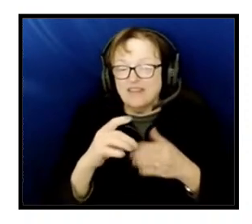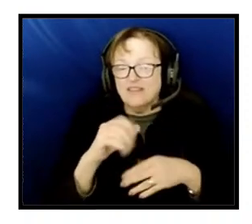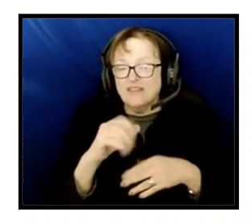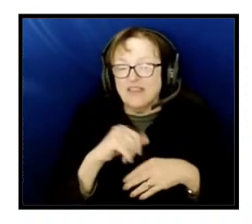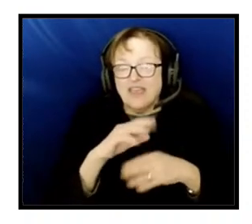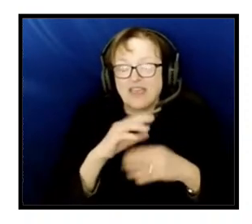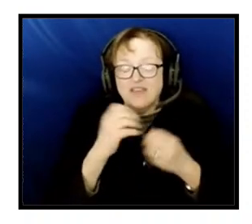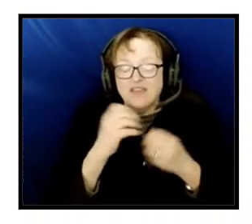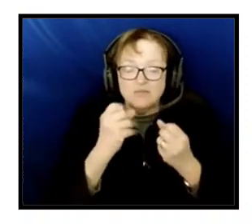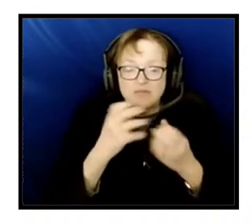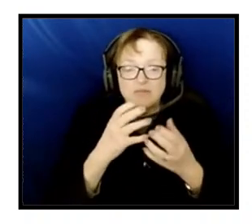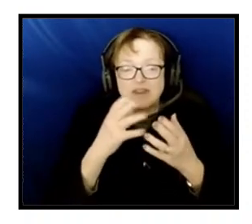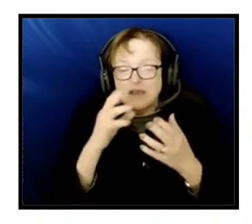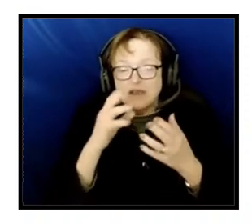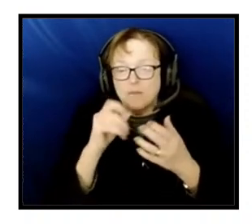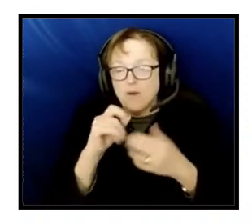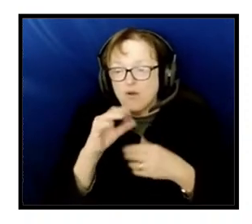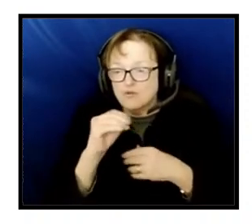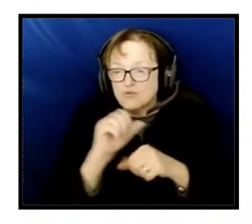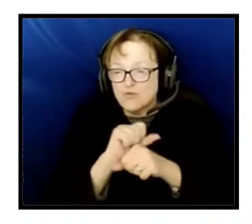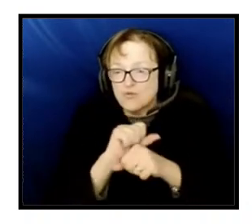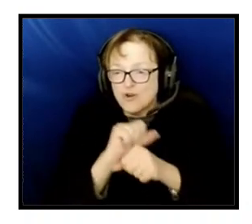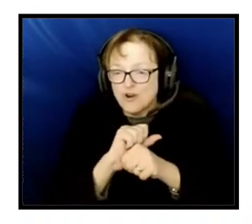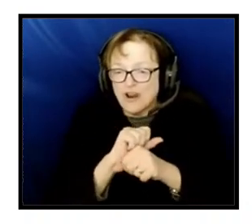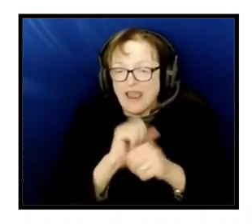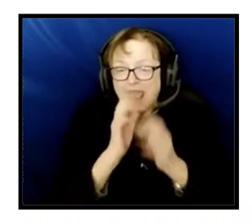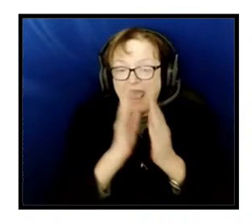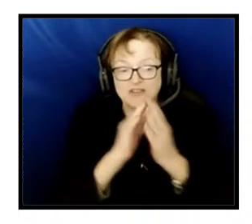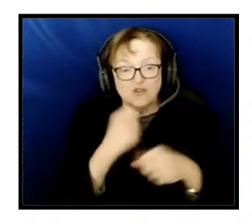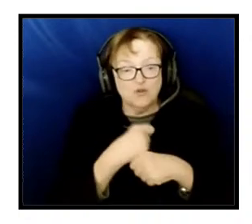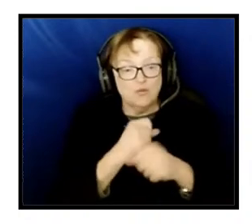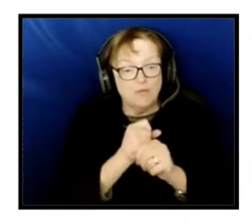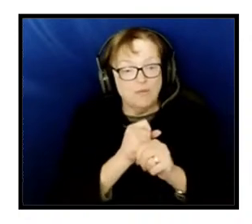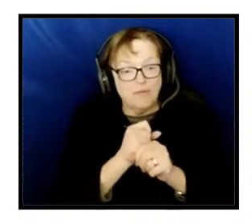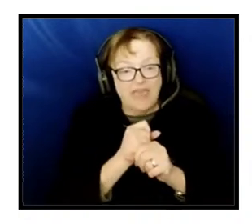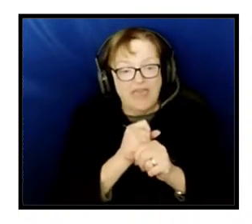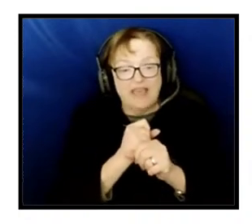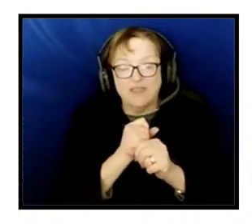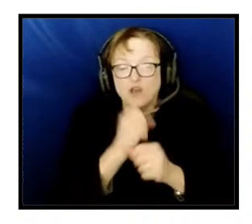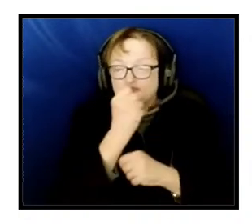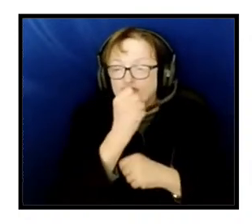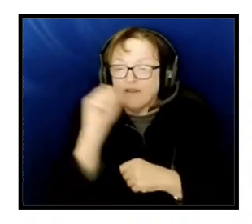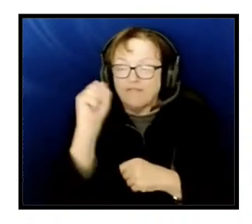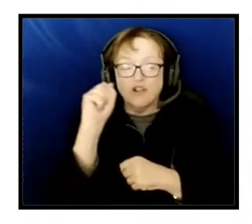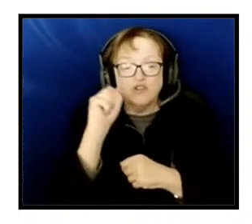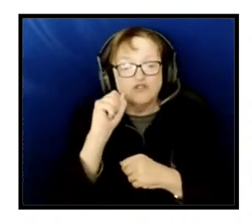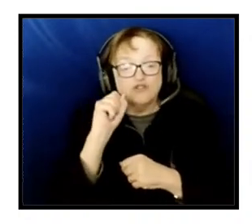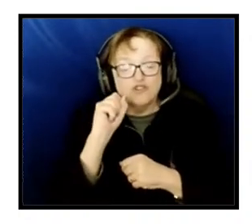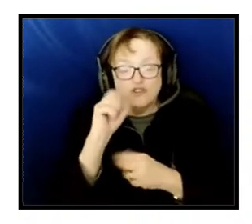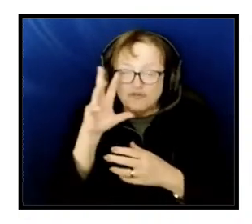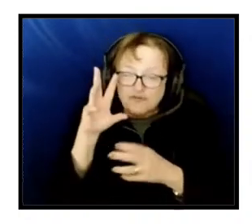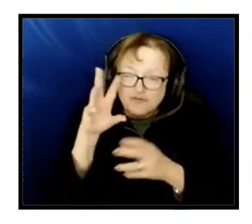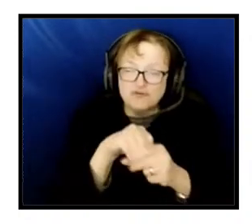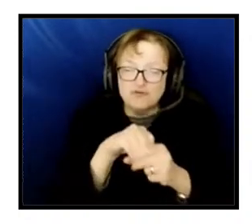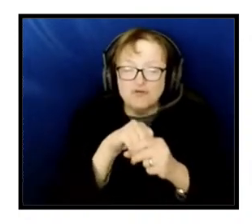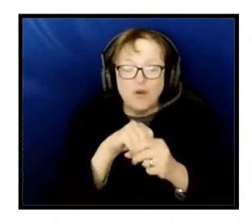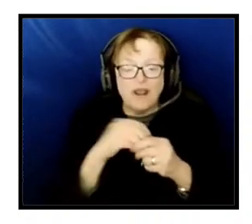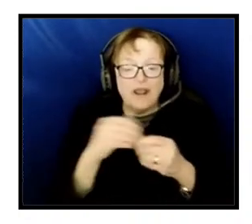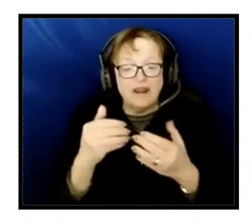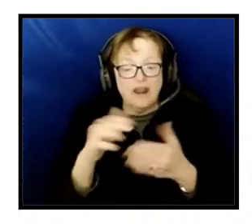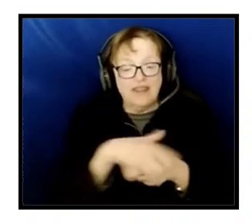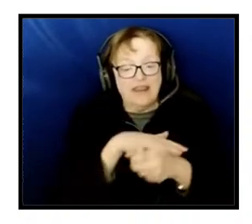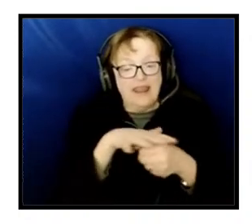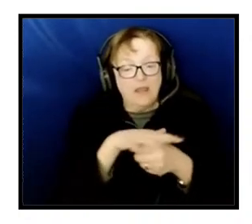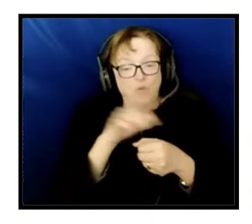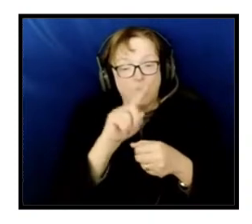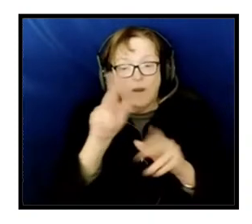work, asking us to make the revolution irresistible, asking us to make our neighborhoods places where people want to be and that